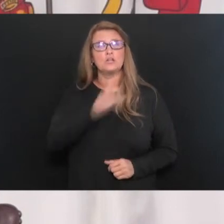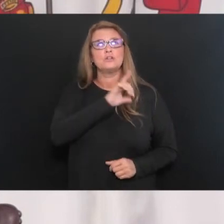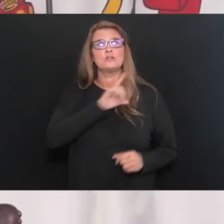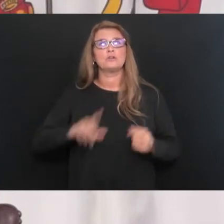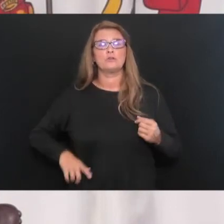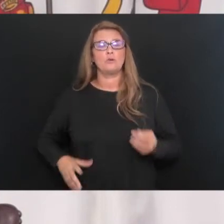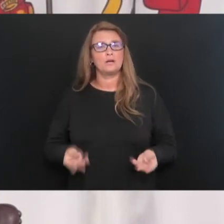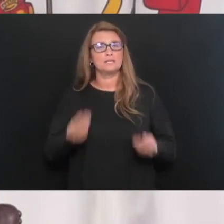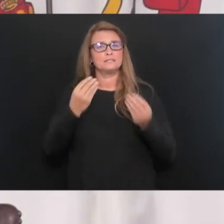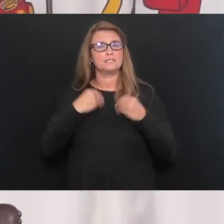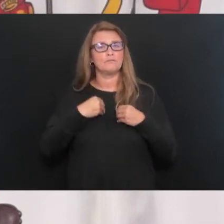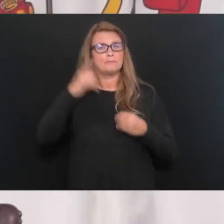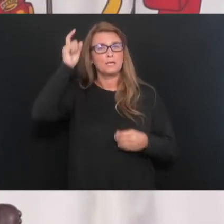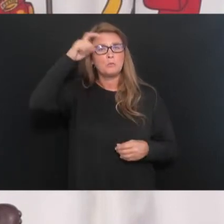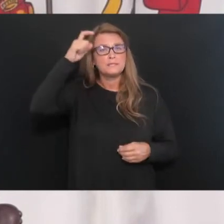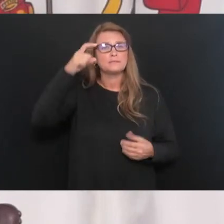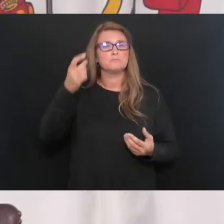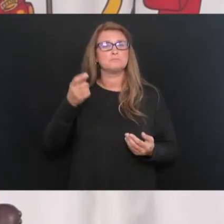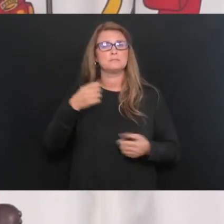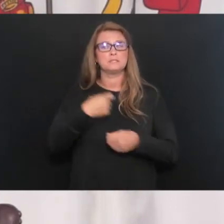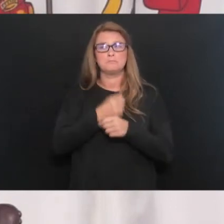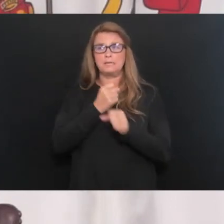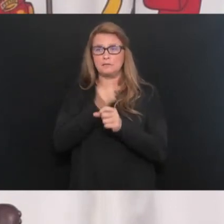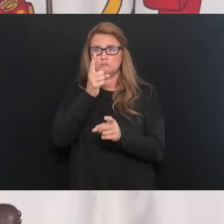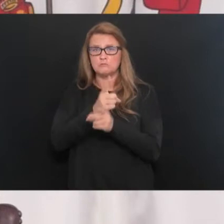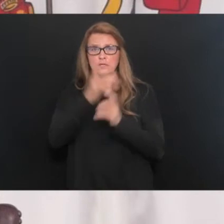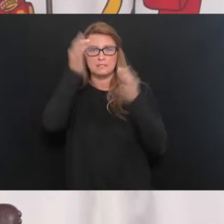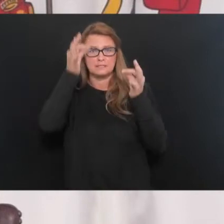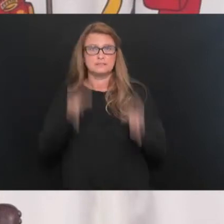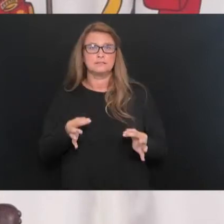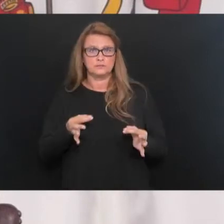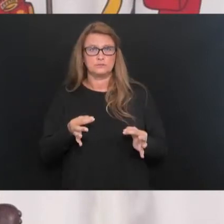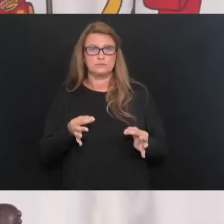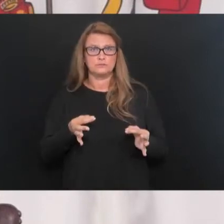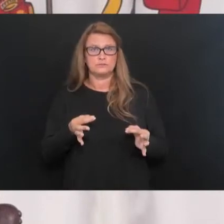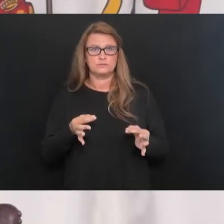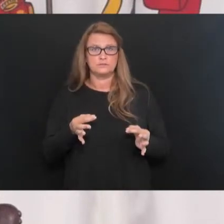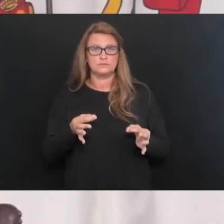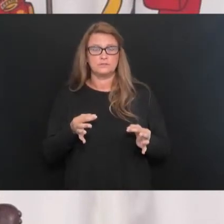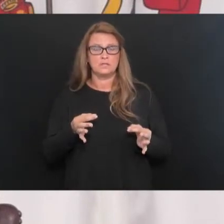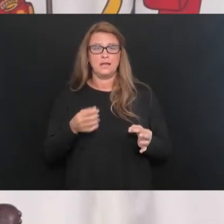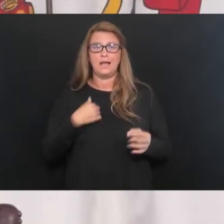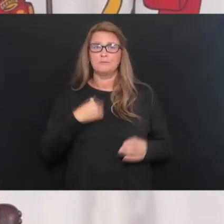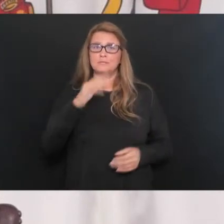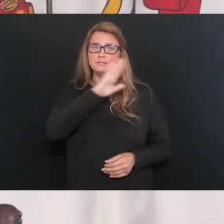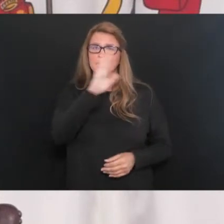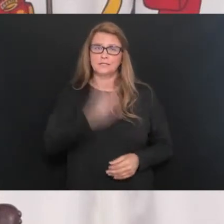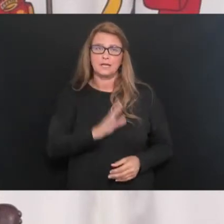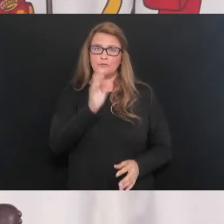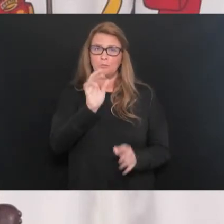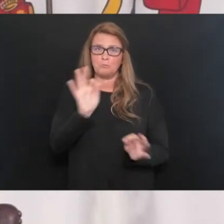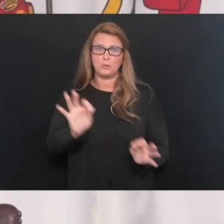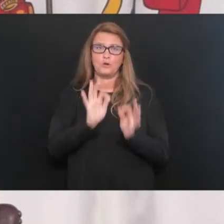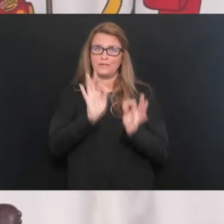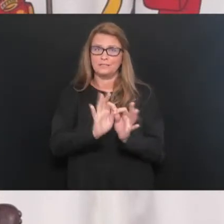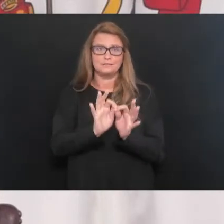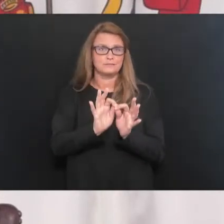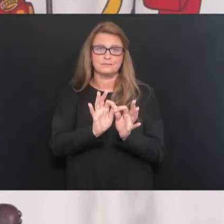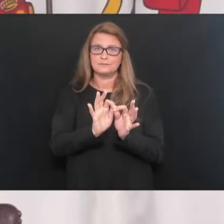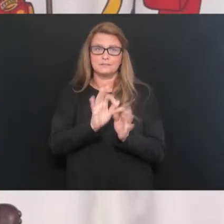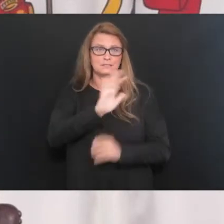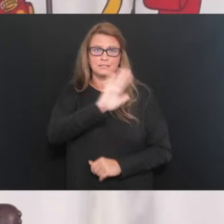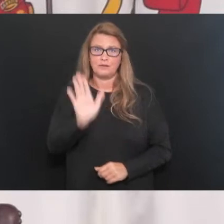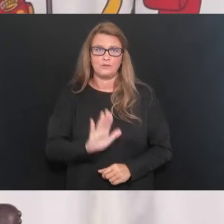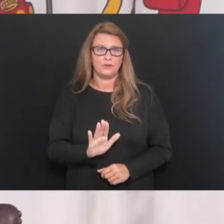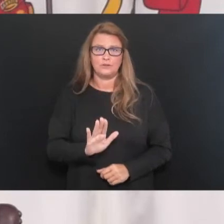to make the right calls at the right times. They are never going to be perfect. There's no way. There